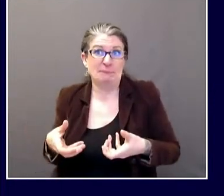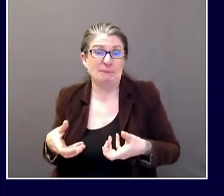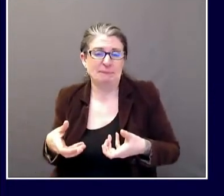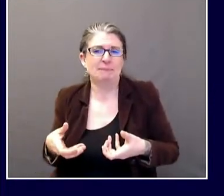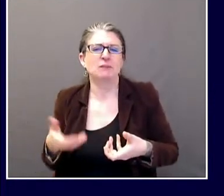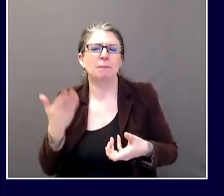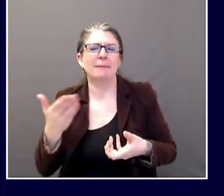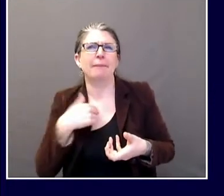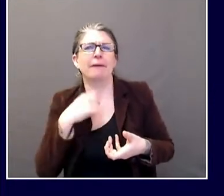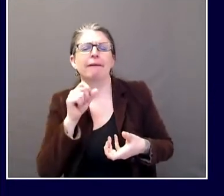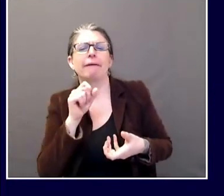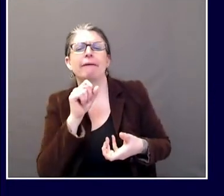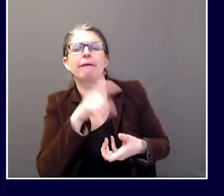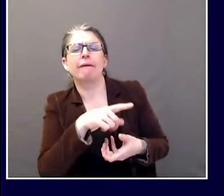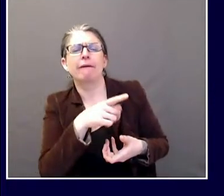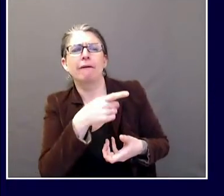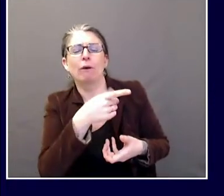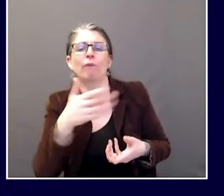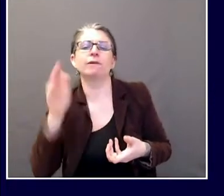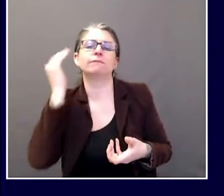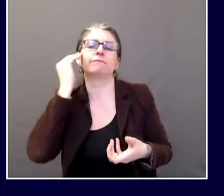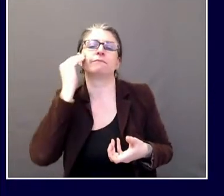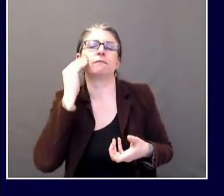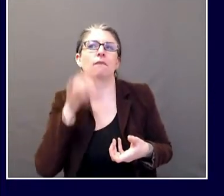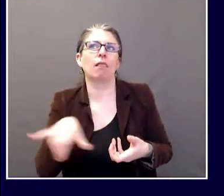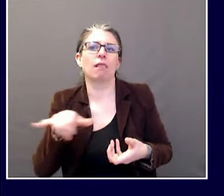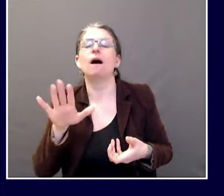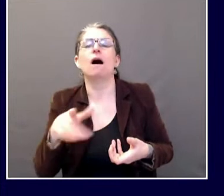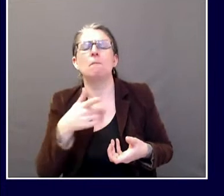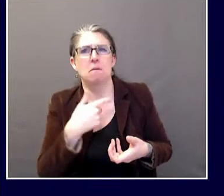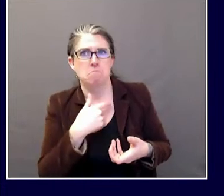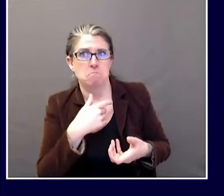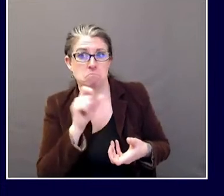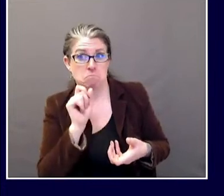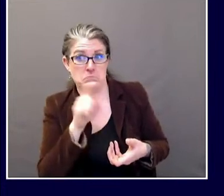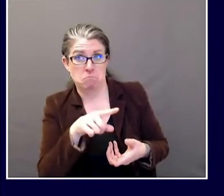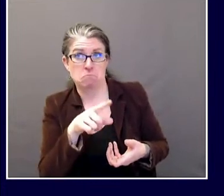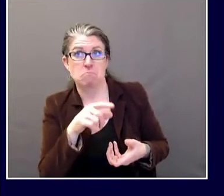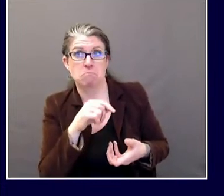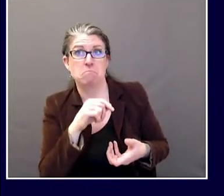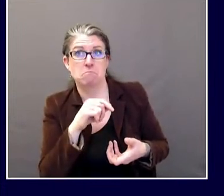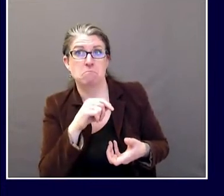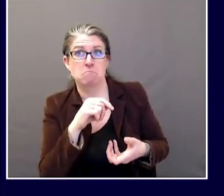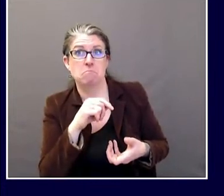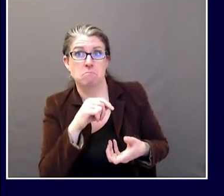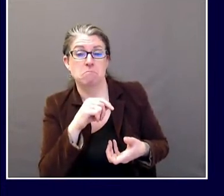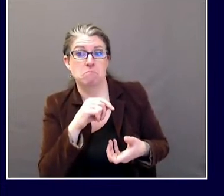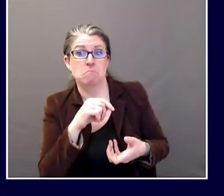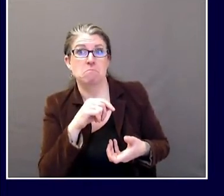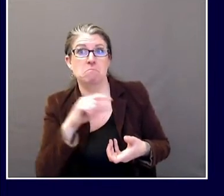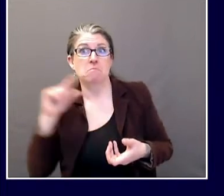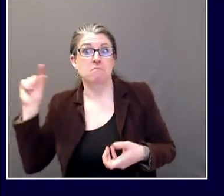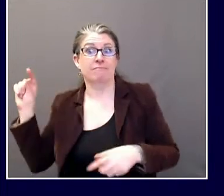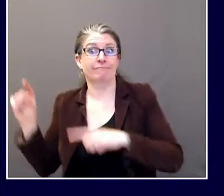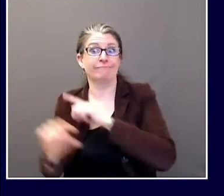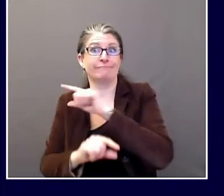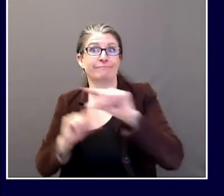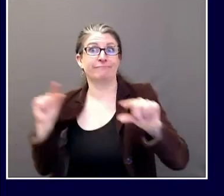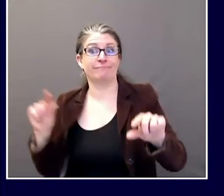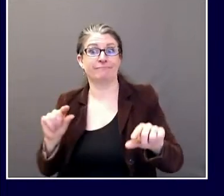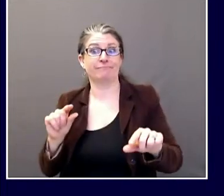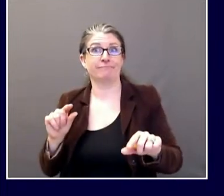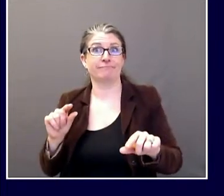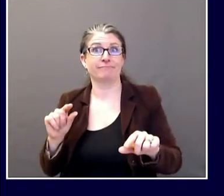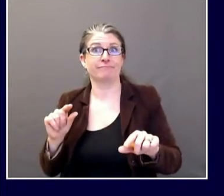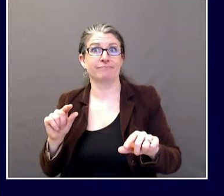but there's definitely a huge disconnect between what the number that the federal government, the US CDC says have